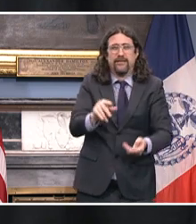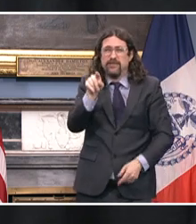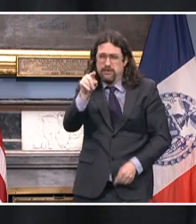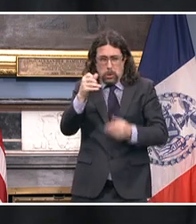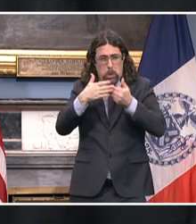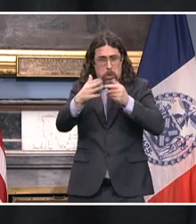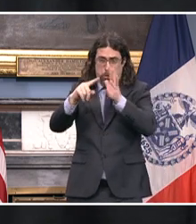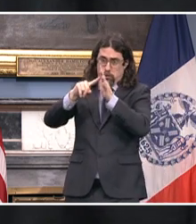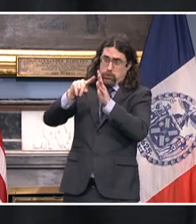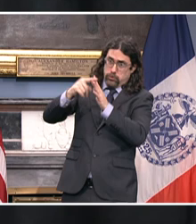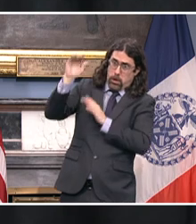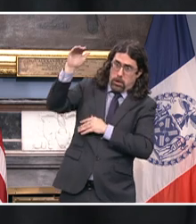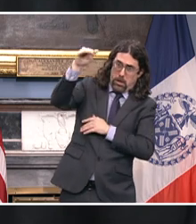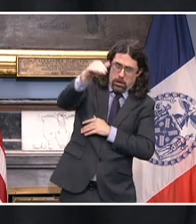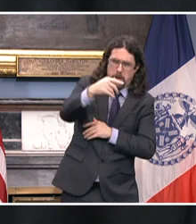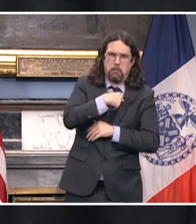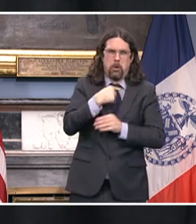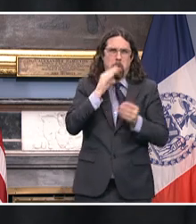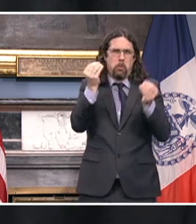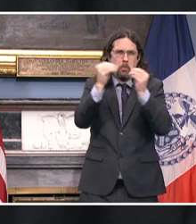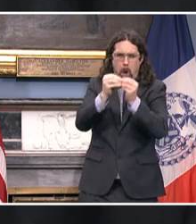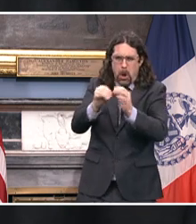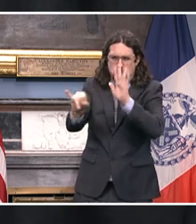So this good work is going to help us,